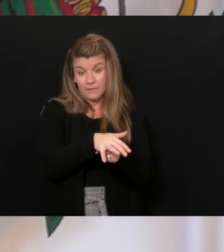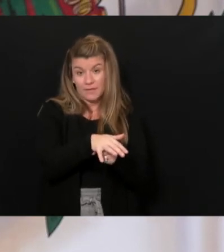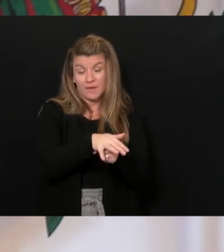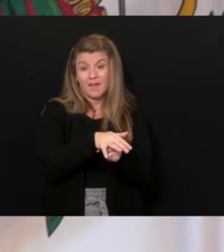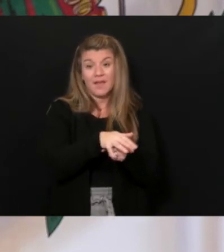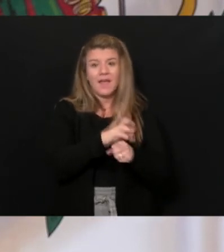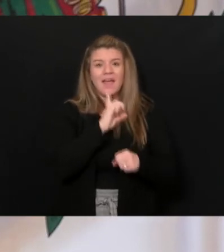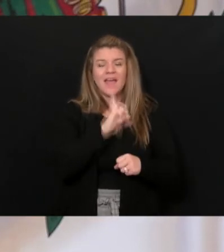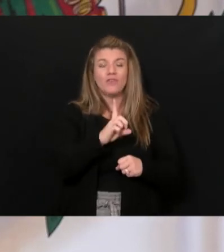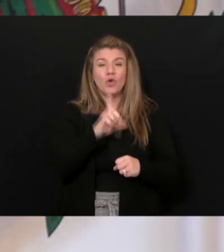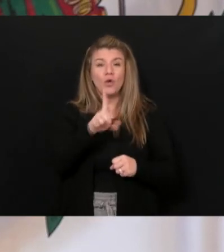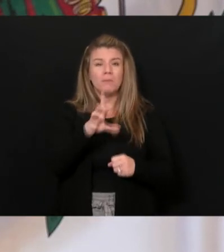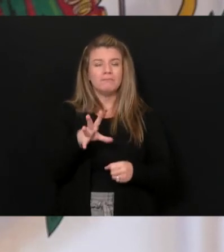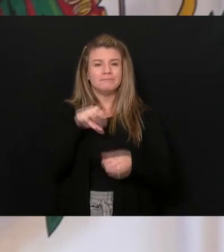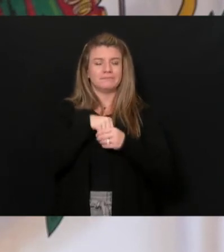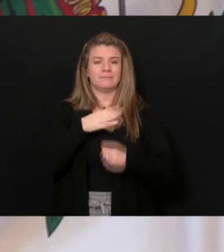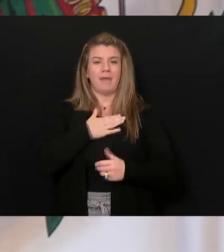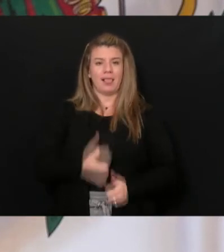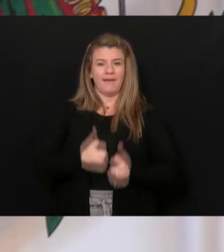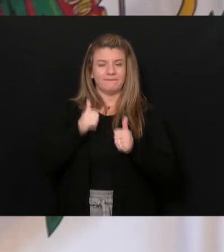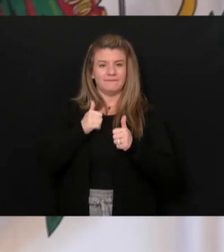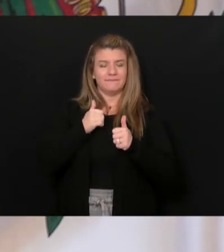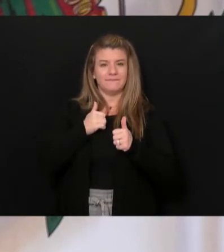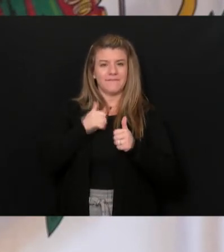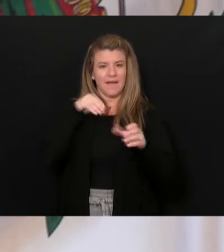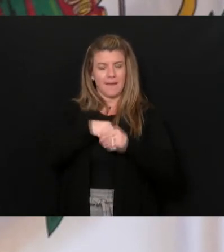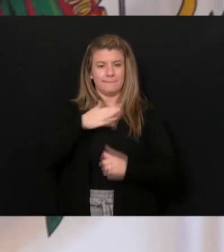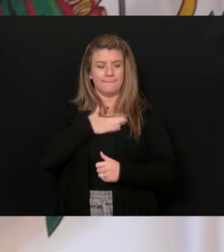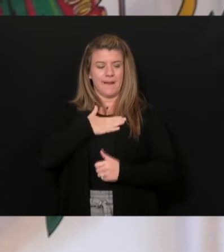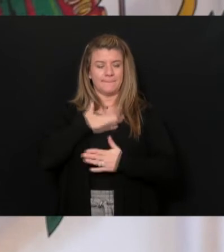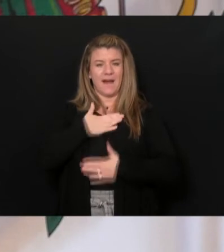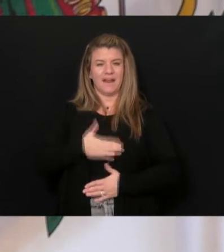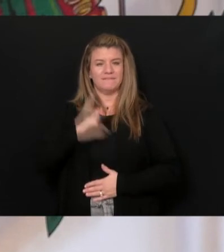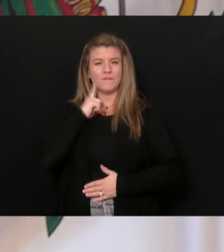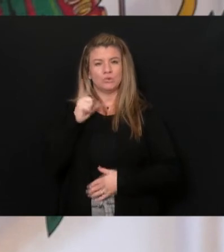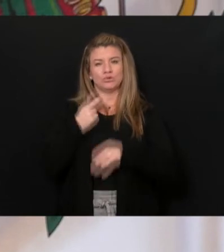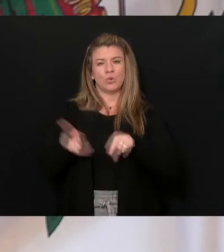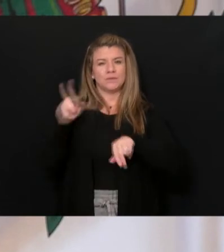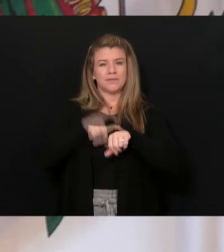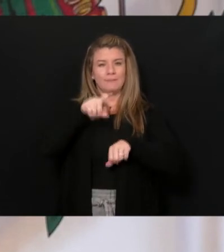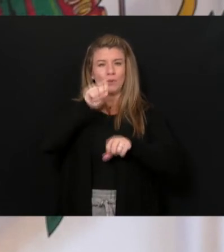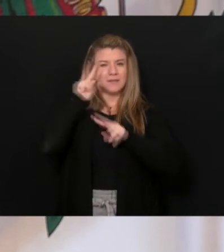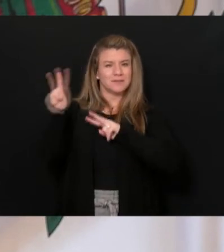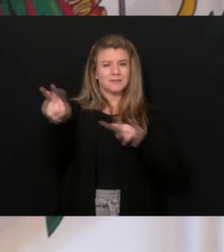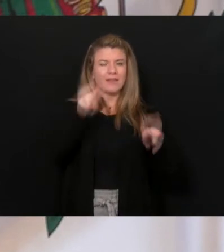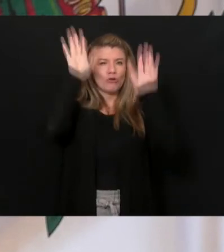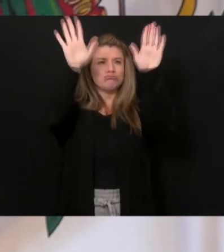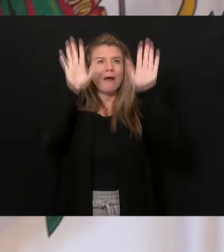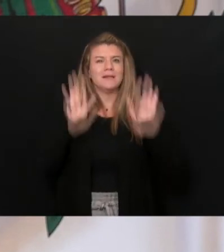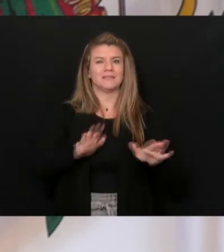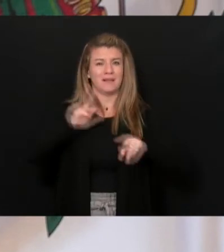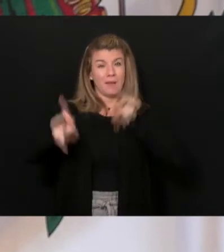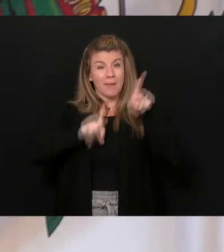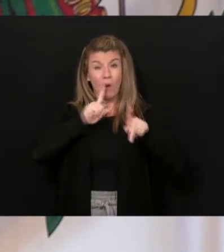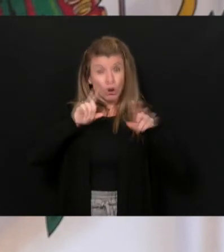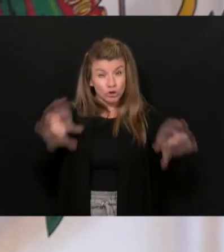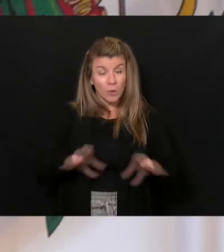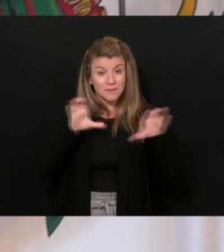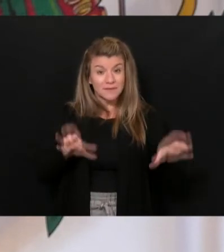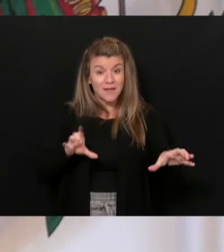could be in my shoes just for a little while, and just see the greatness of what these people have done,